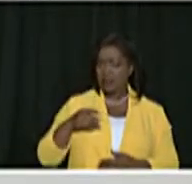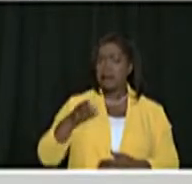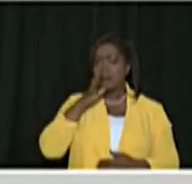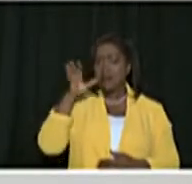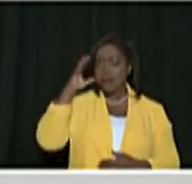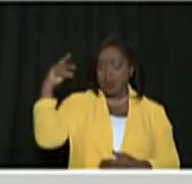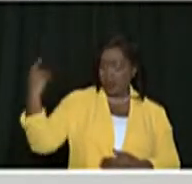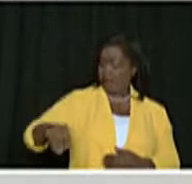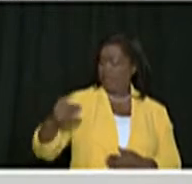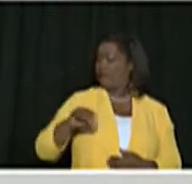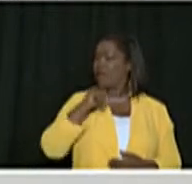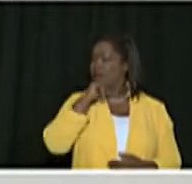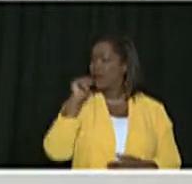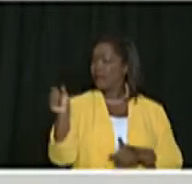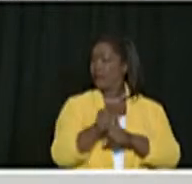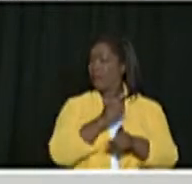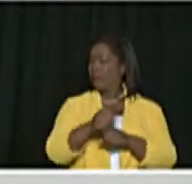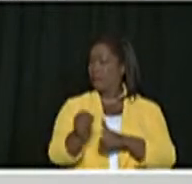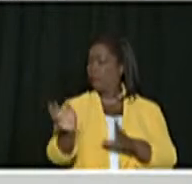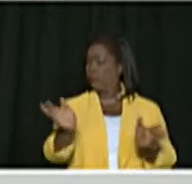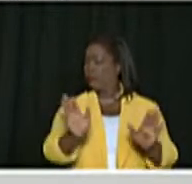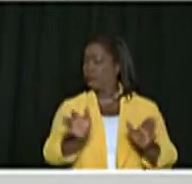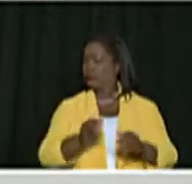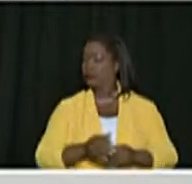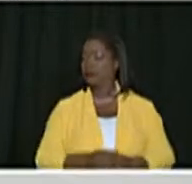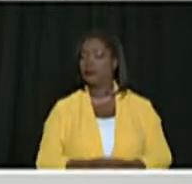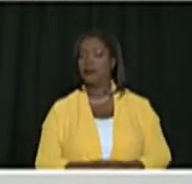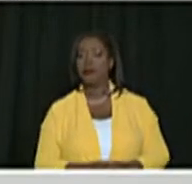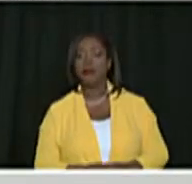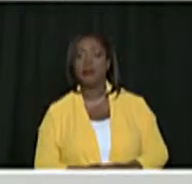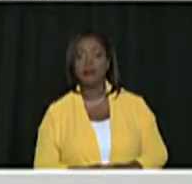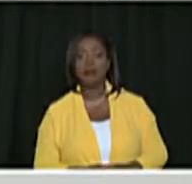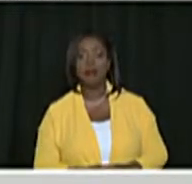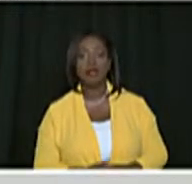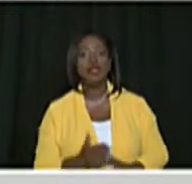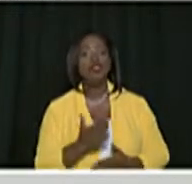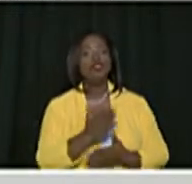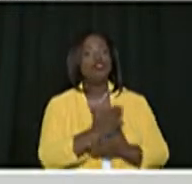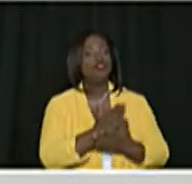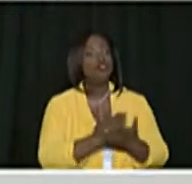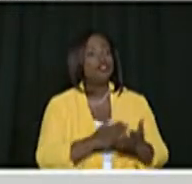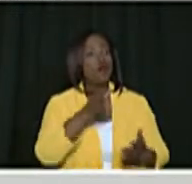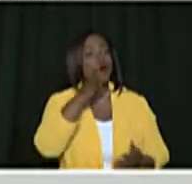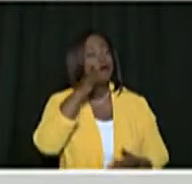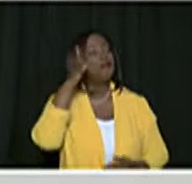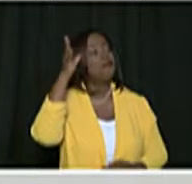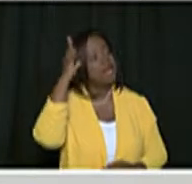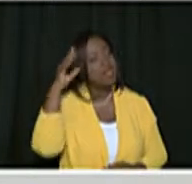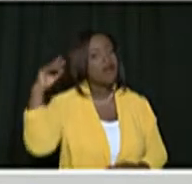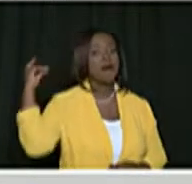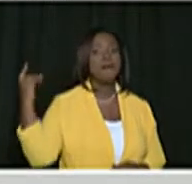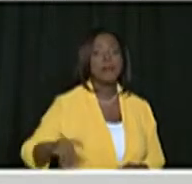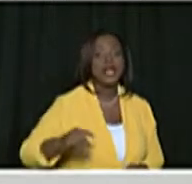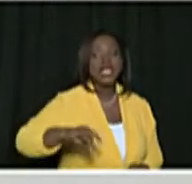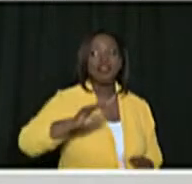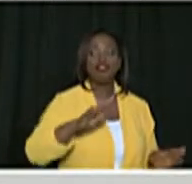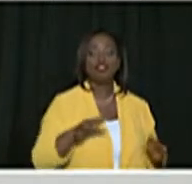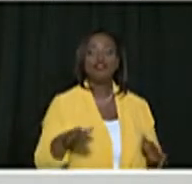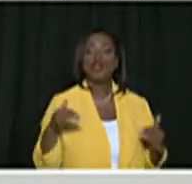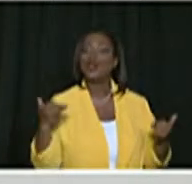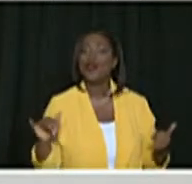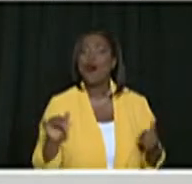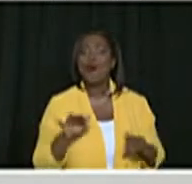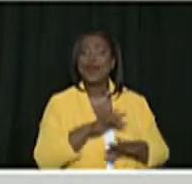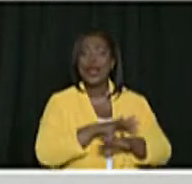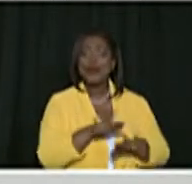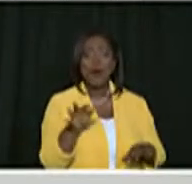as abuse. And there are parents and guardians right now who hit their children, and they don't see that as